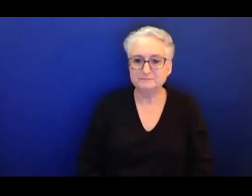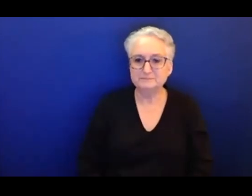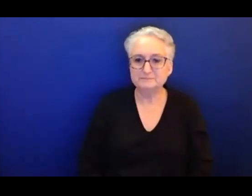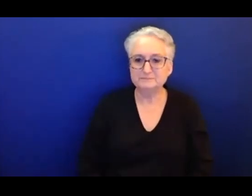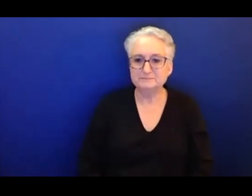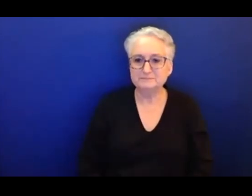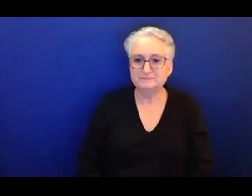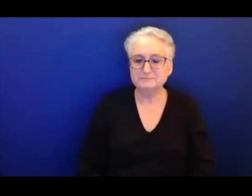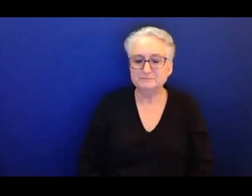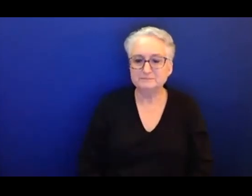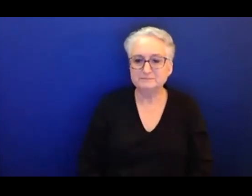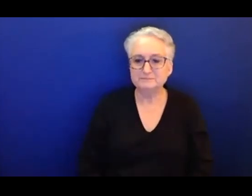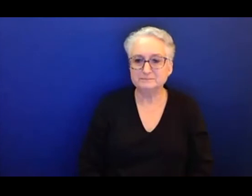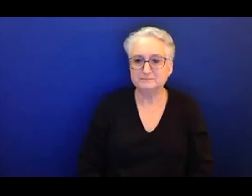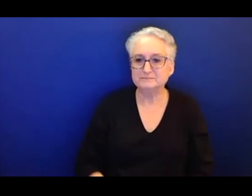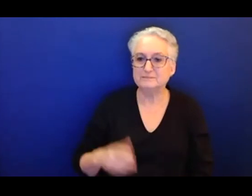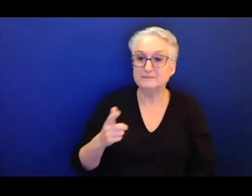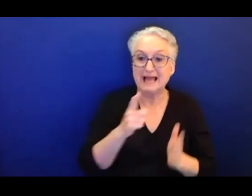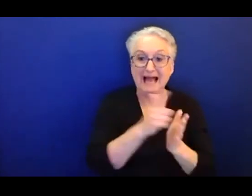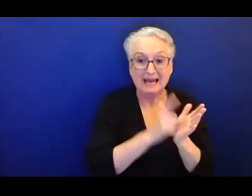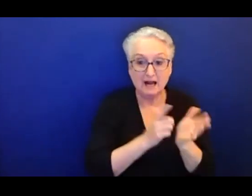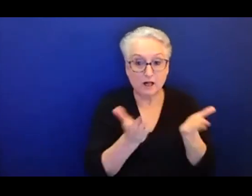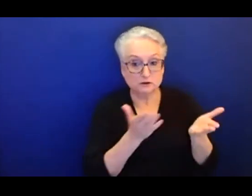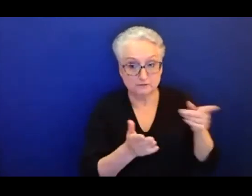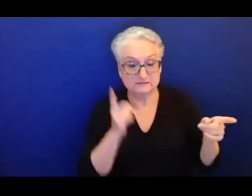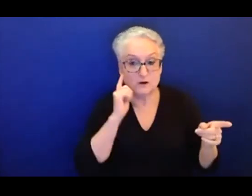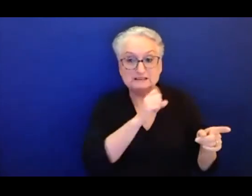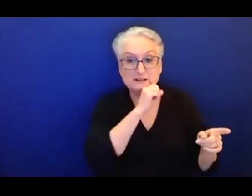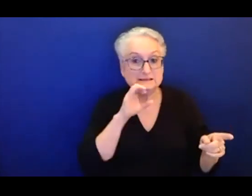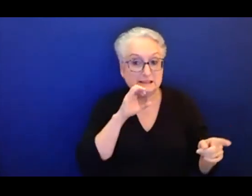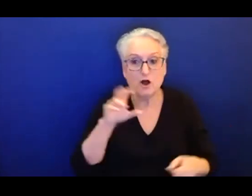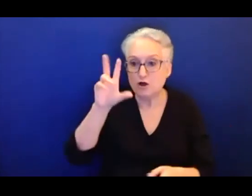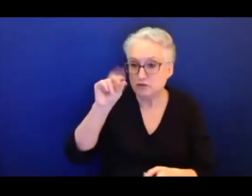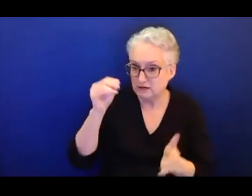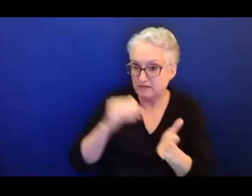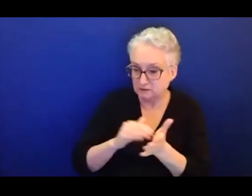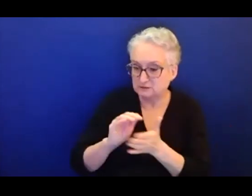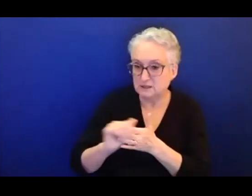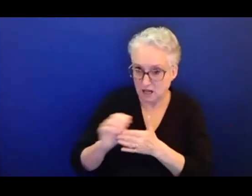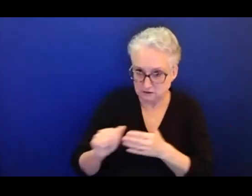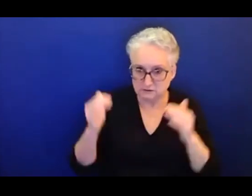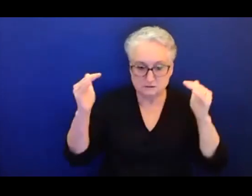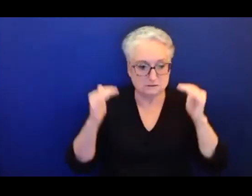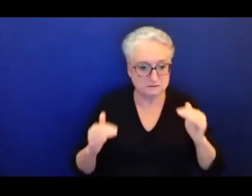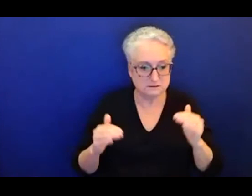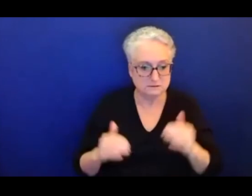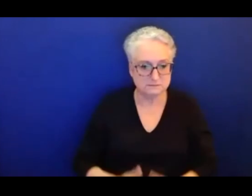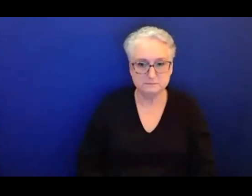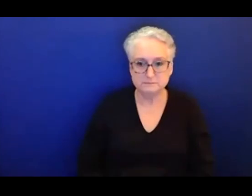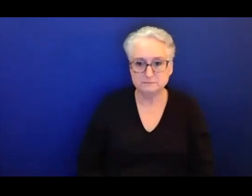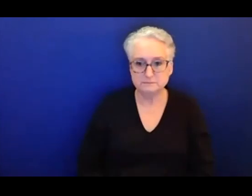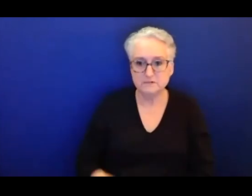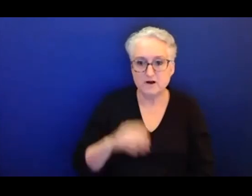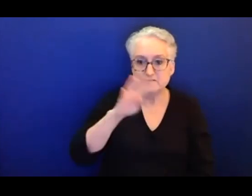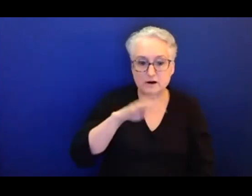legal services for seniors, landlord tenant services, as well as $44,600 to assist